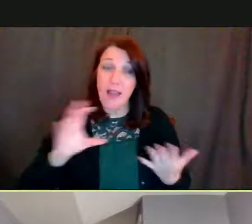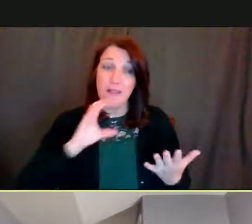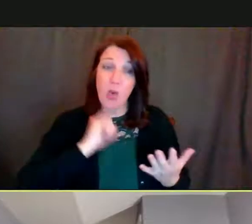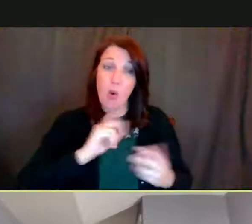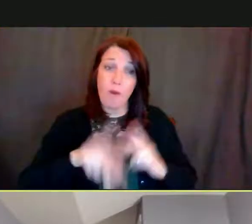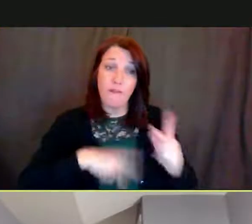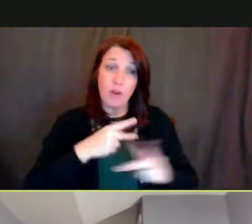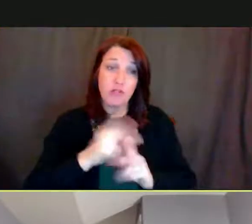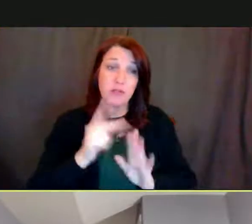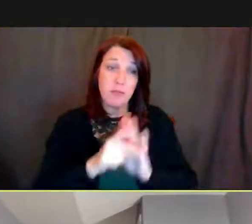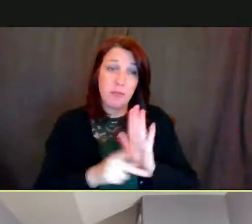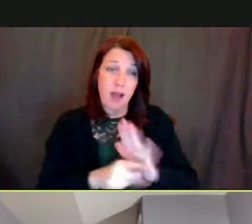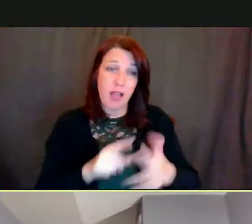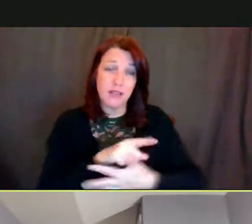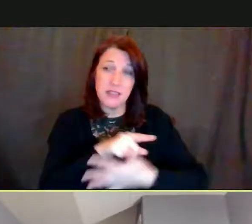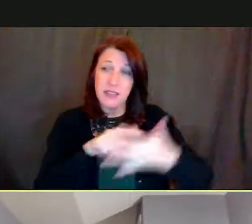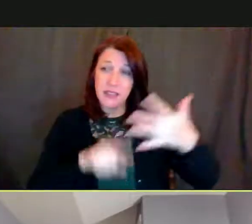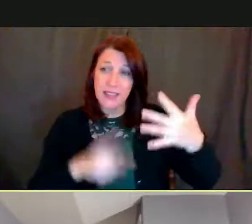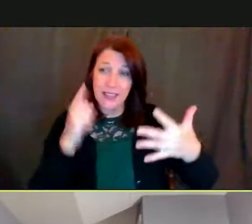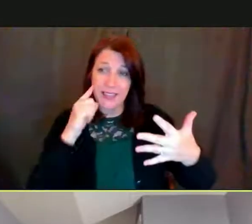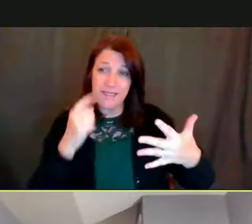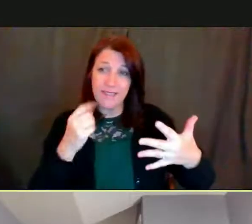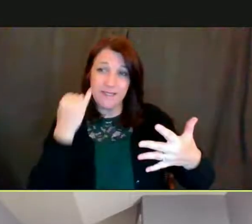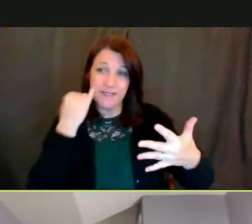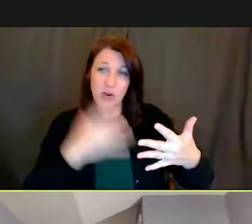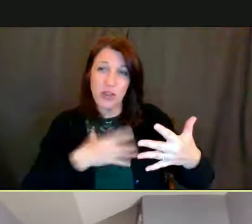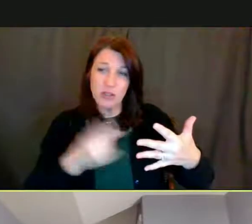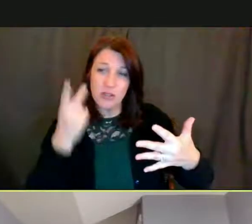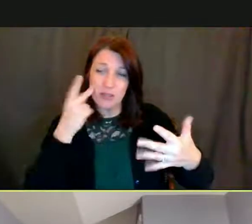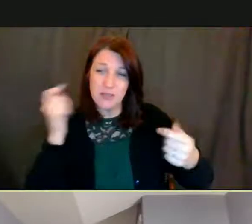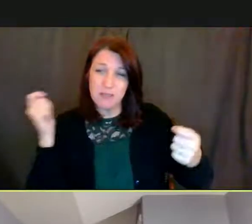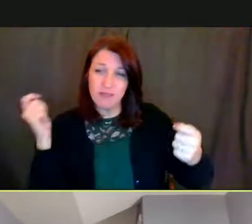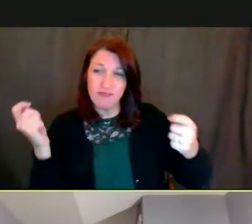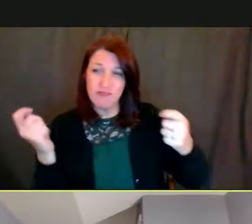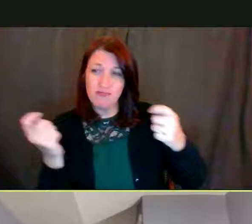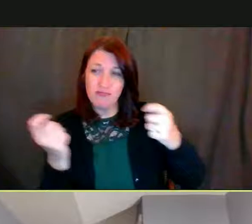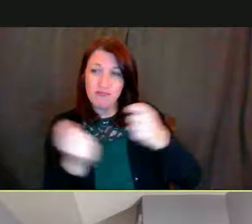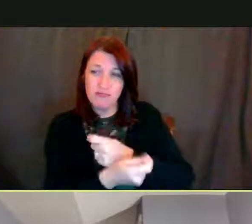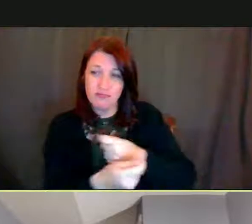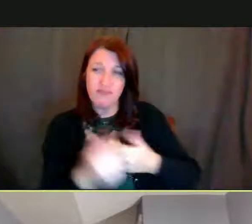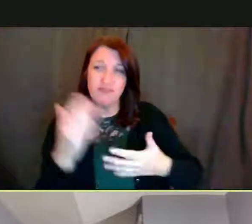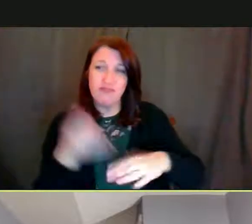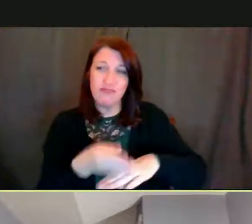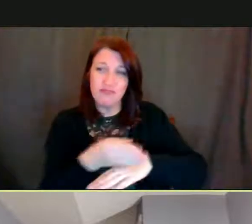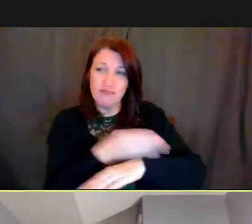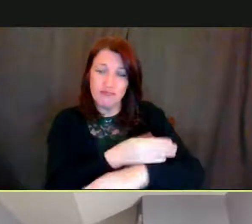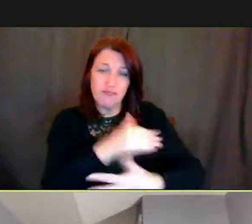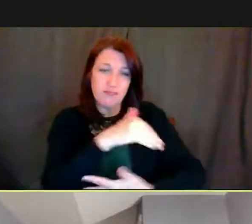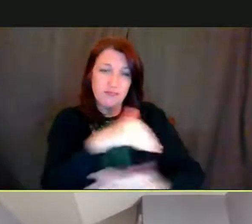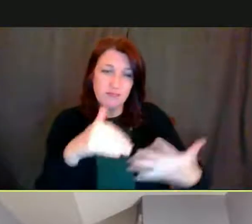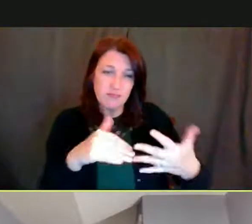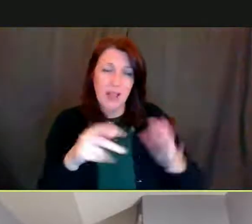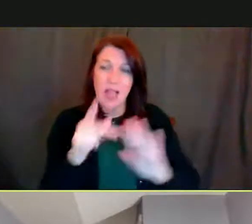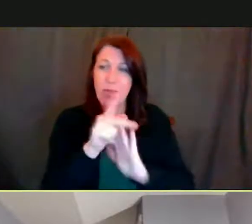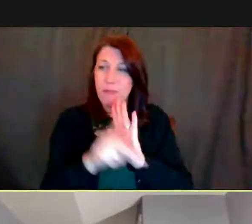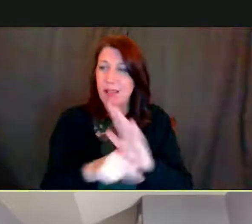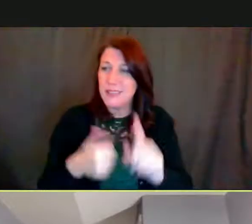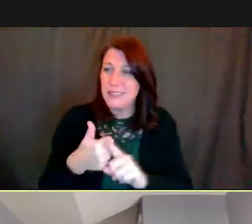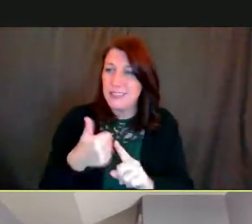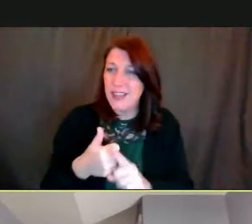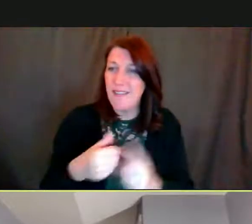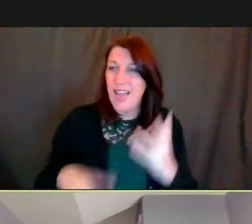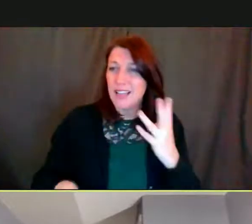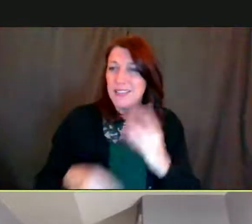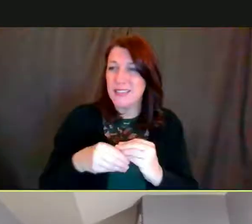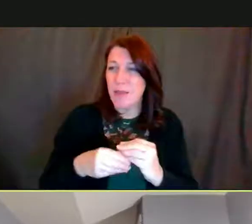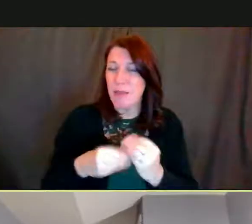the policy, in case you're interested in sort of seeing its evolution over time, as well as the policy itself and multiple supplemental